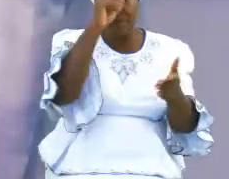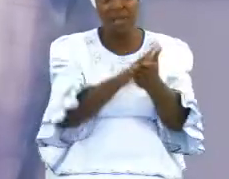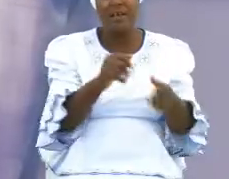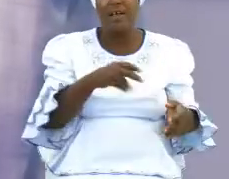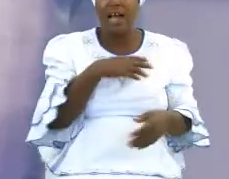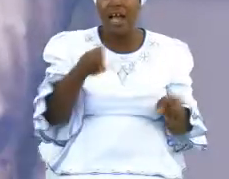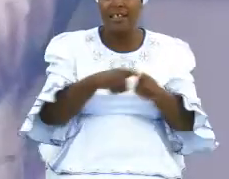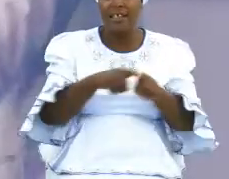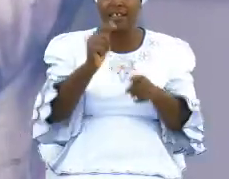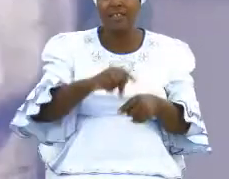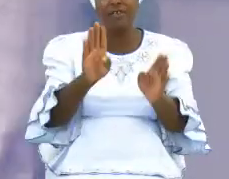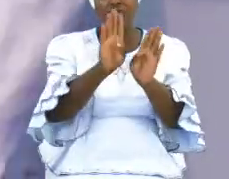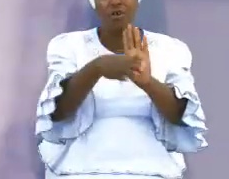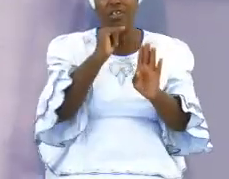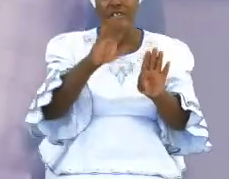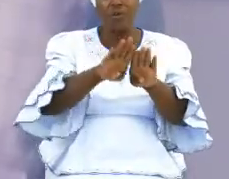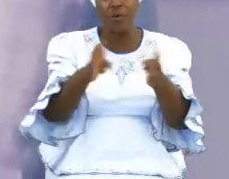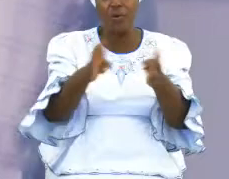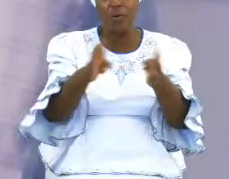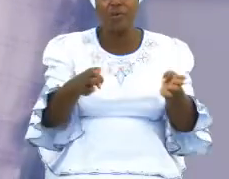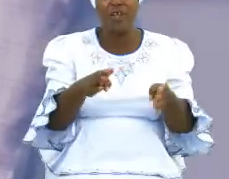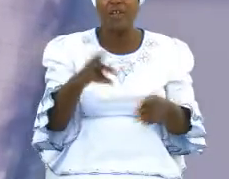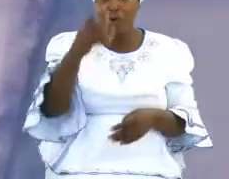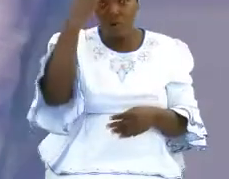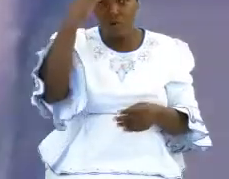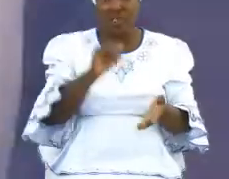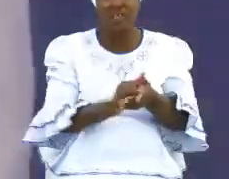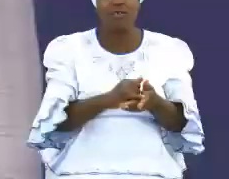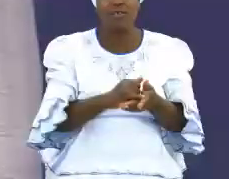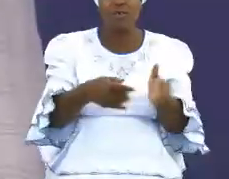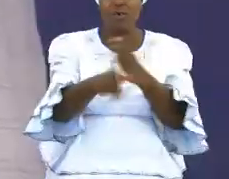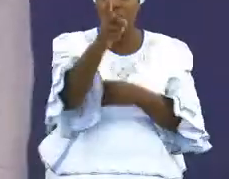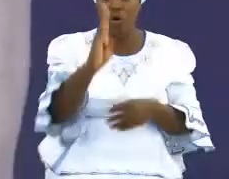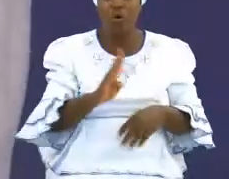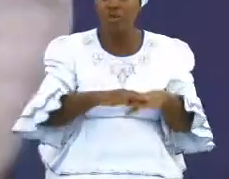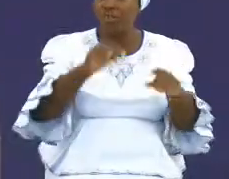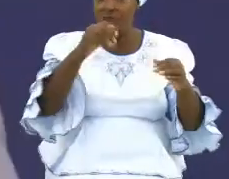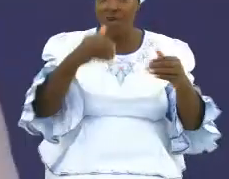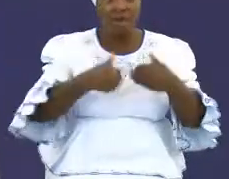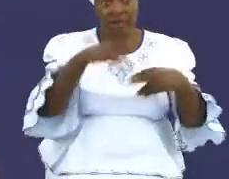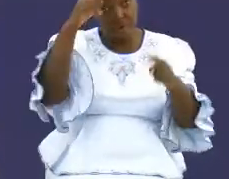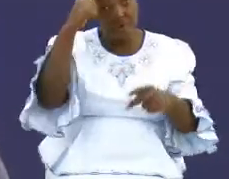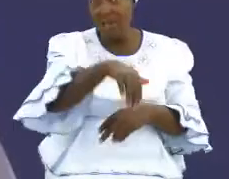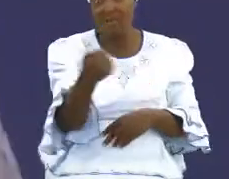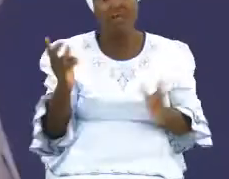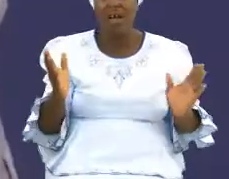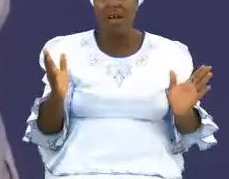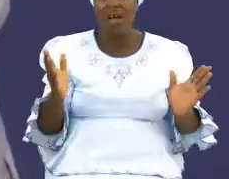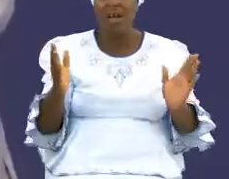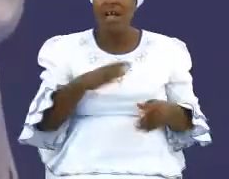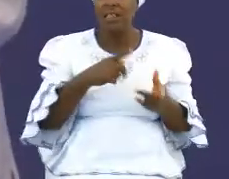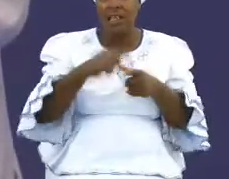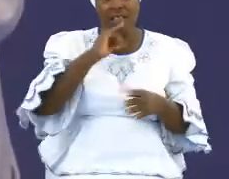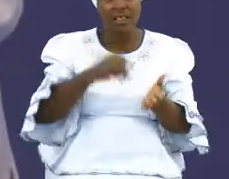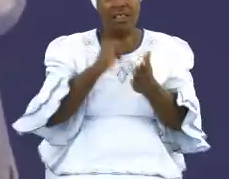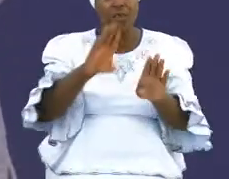is open, you know God is impartial, and you believe it's open for you.